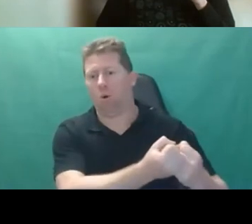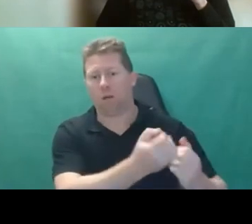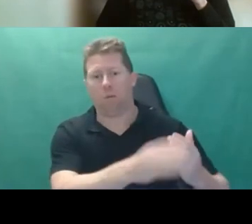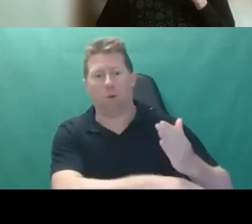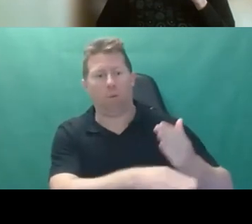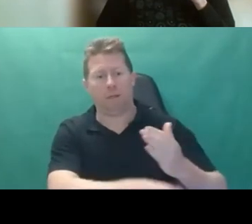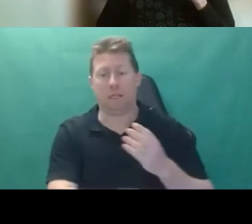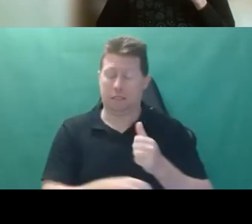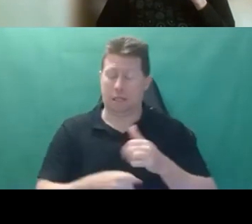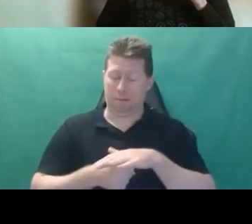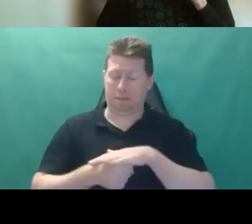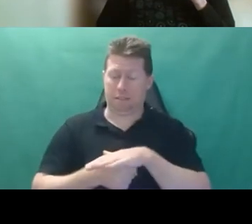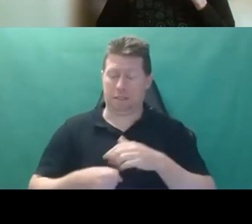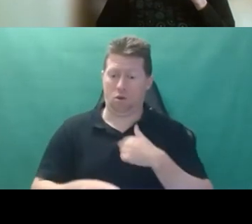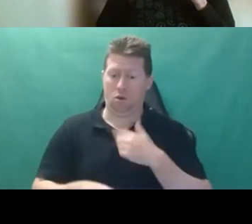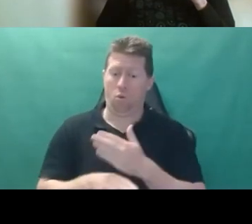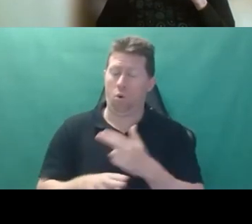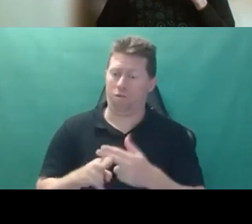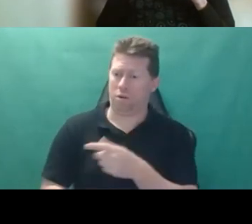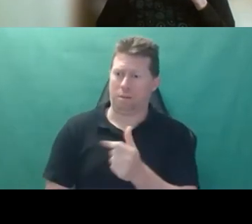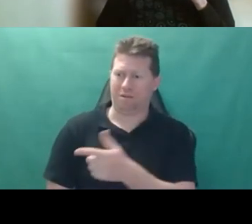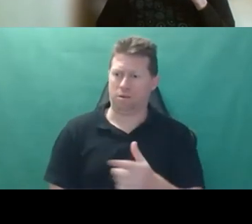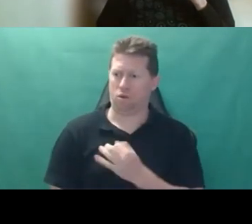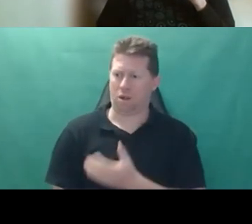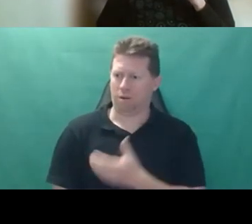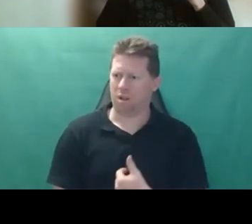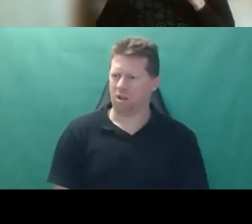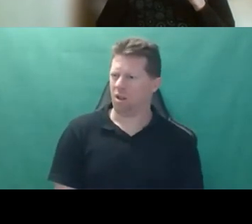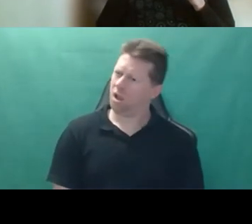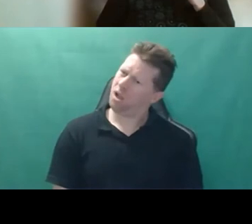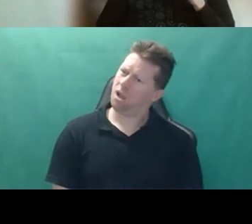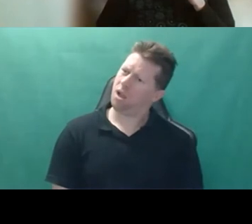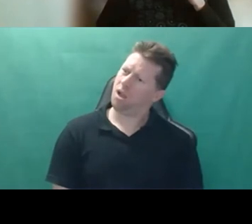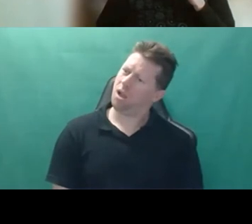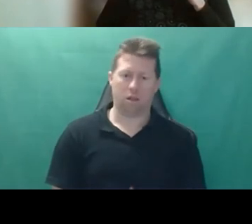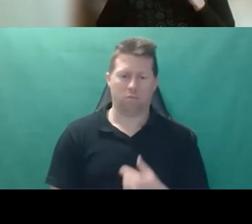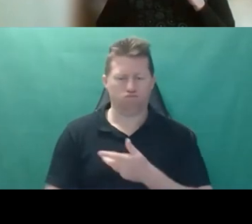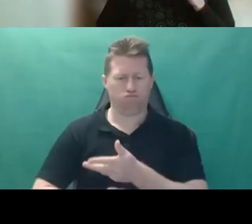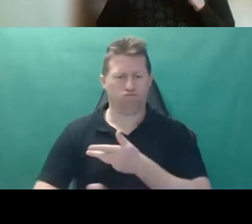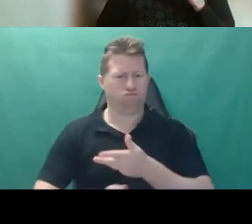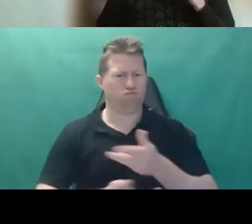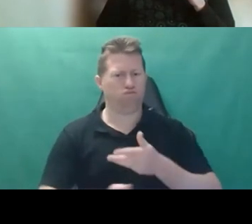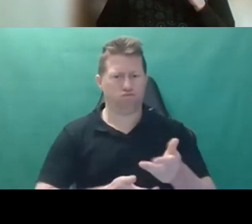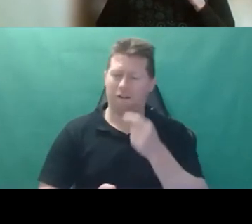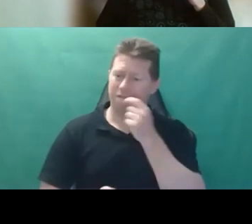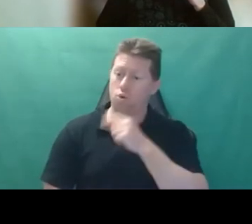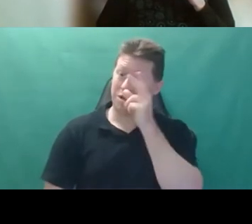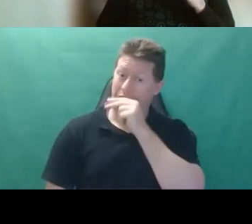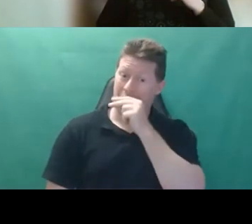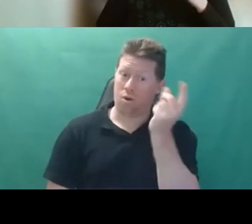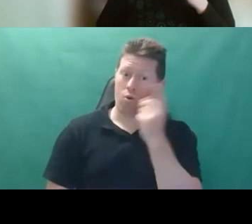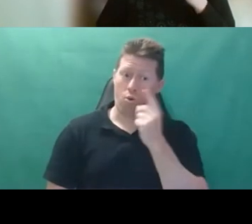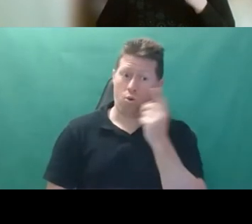I've worked for that that aren't comfortable with that. It's almost as, and, and I've been speaking to quite a few young people who've left the setting